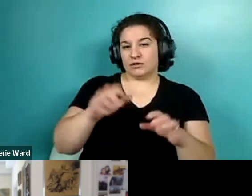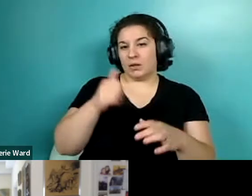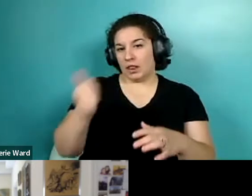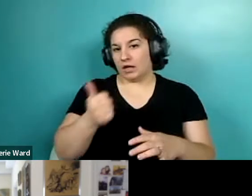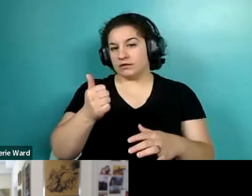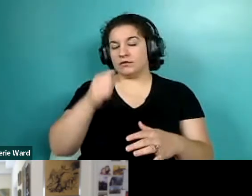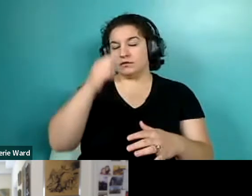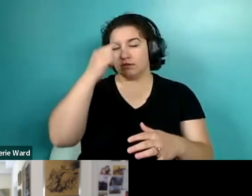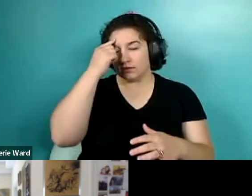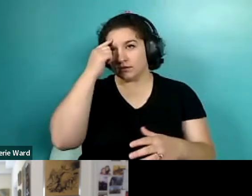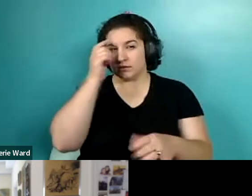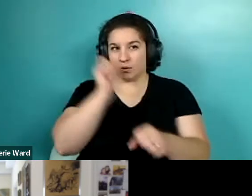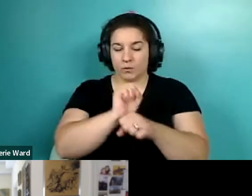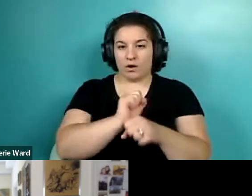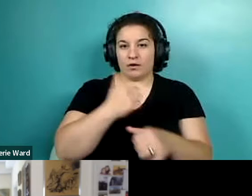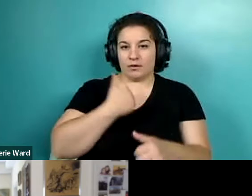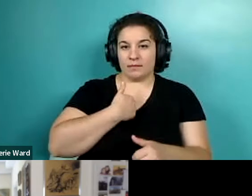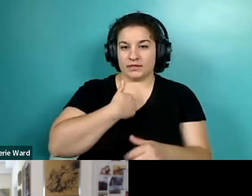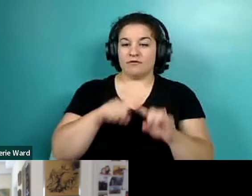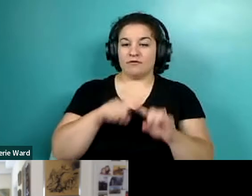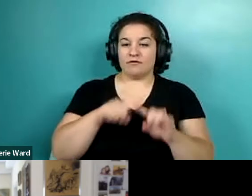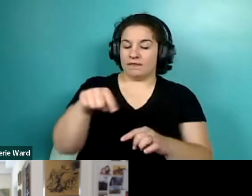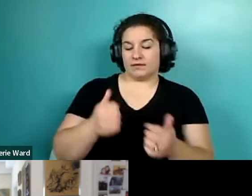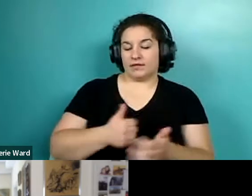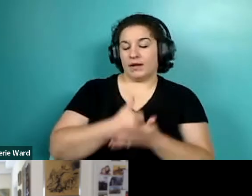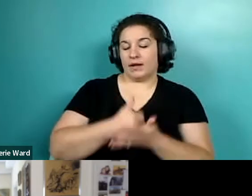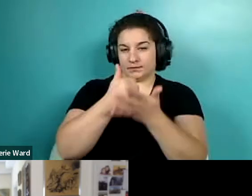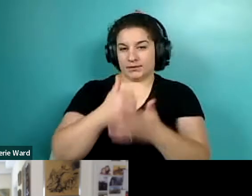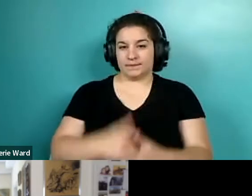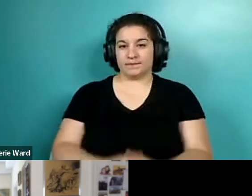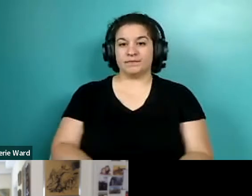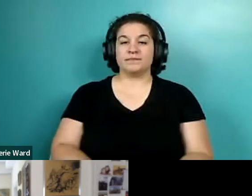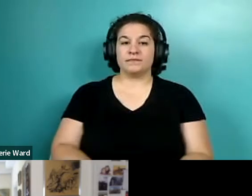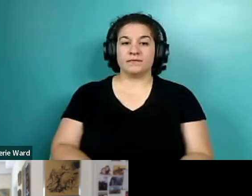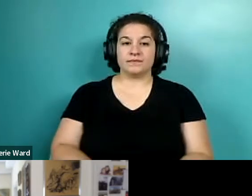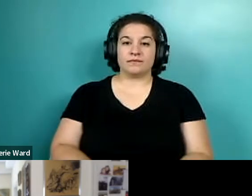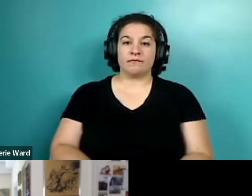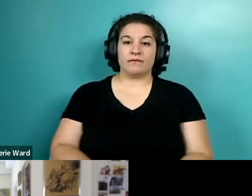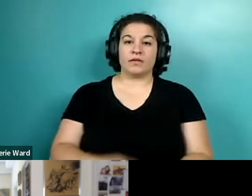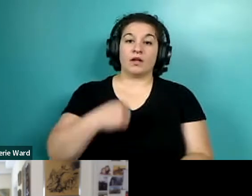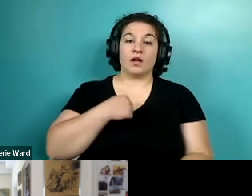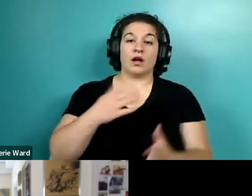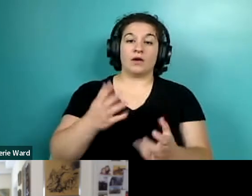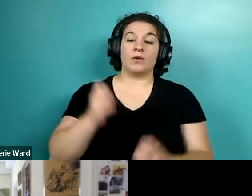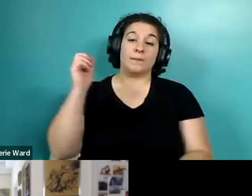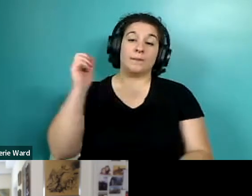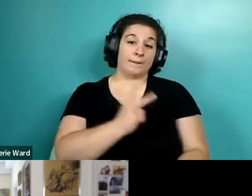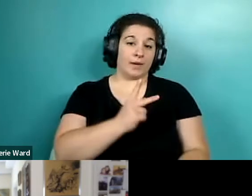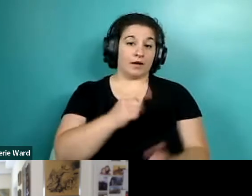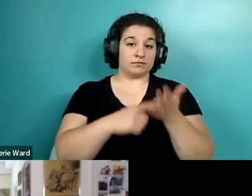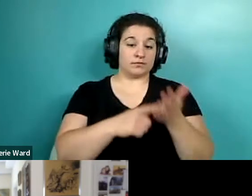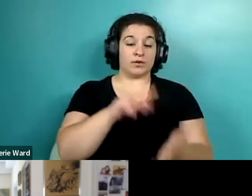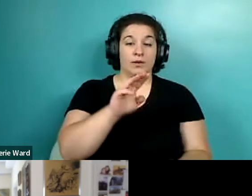helps. This little bit helps. I would like to go back to the movie Crip